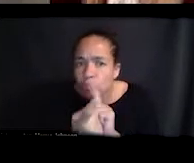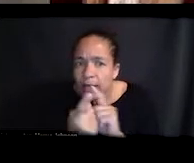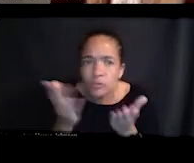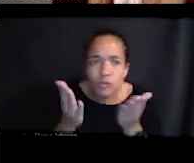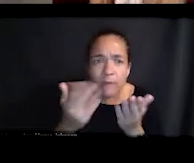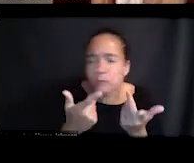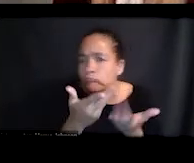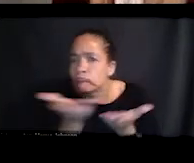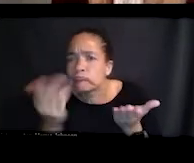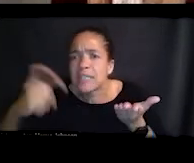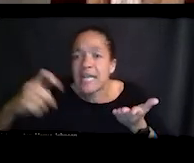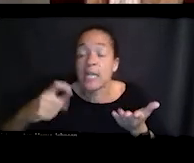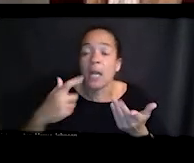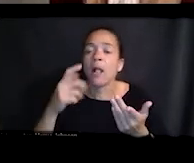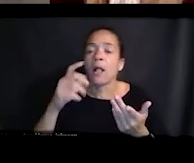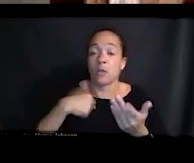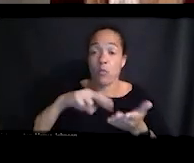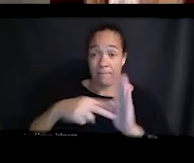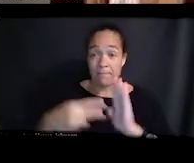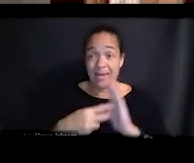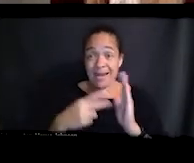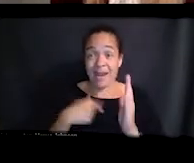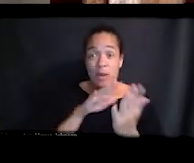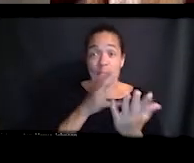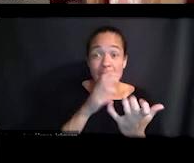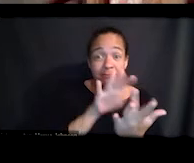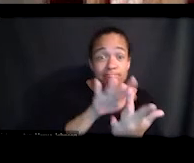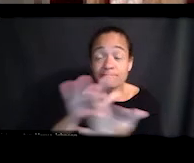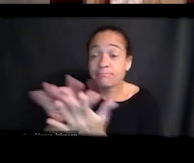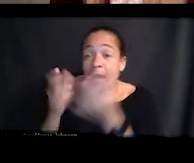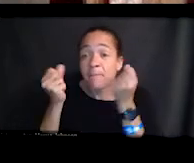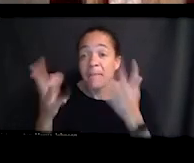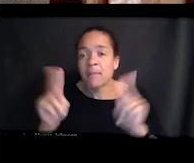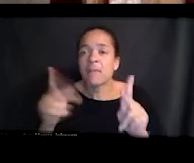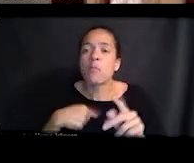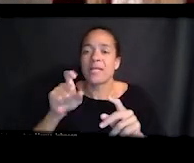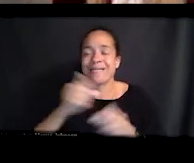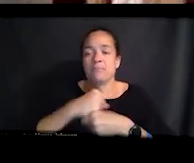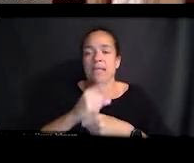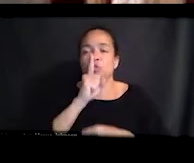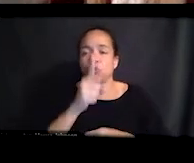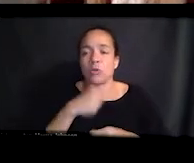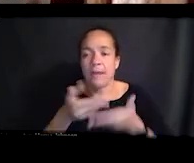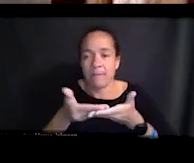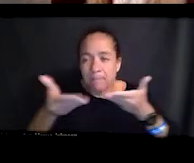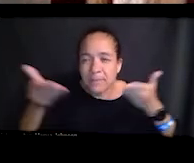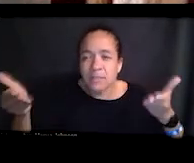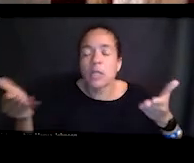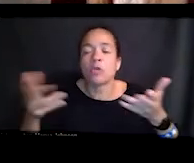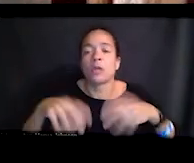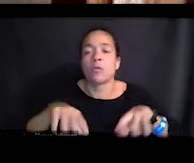many residents as possible and a diverse group as possible, we also had to make sure we had material